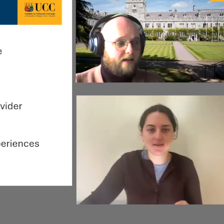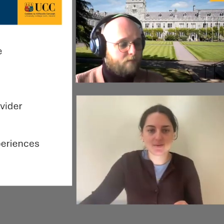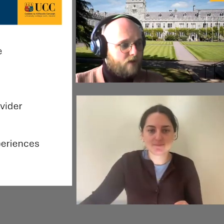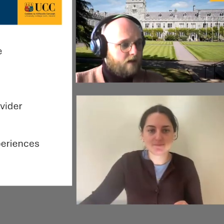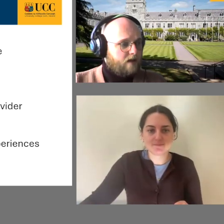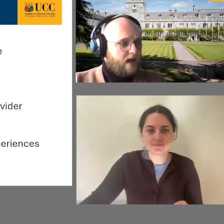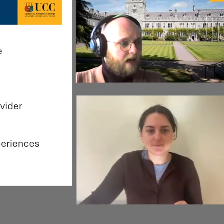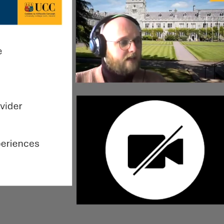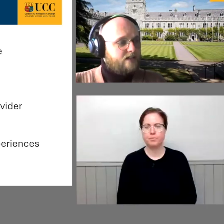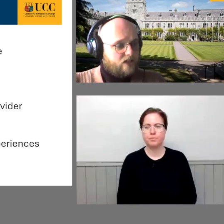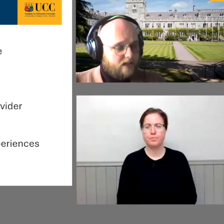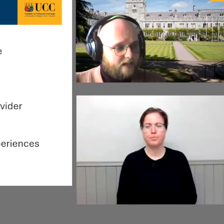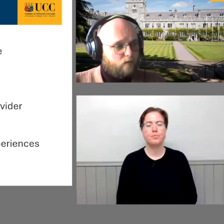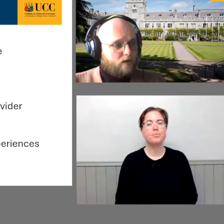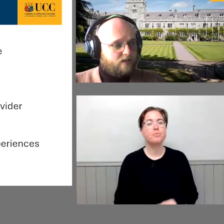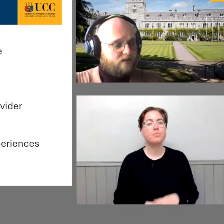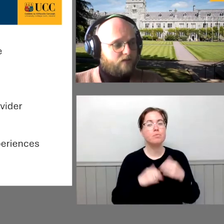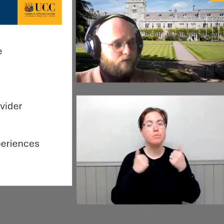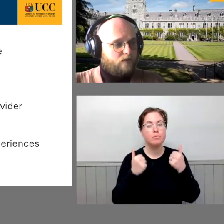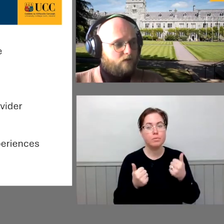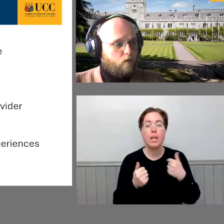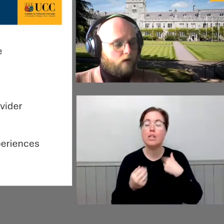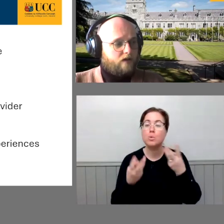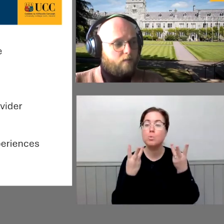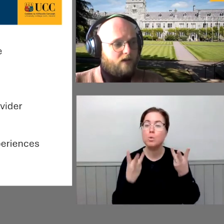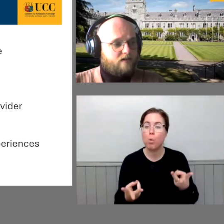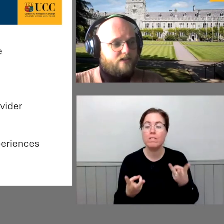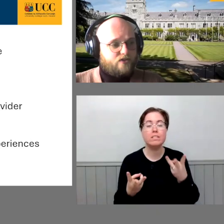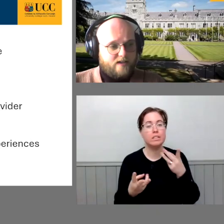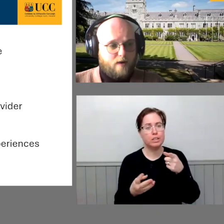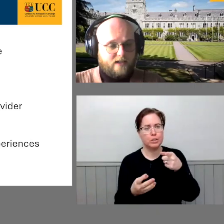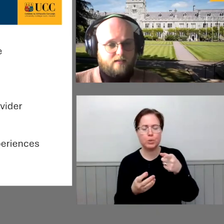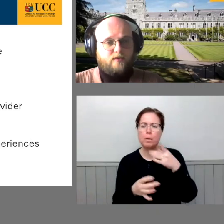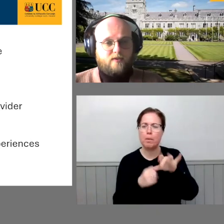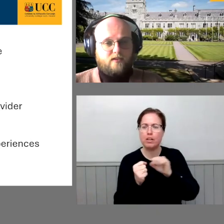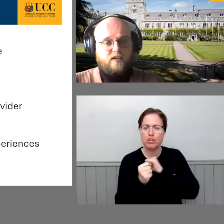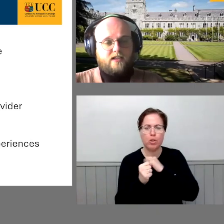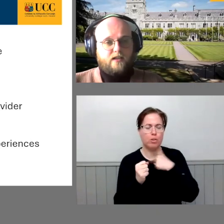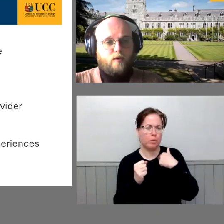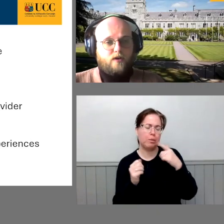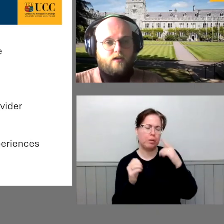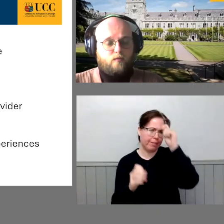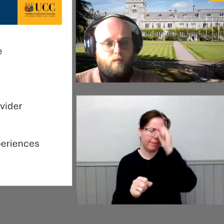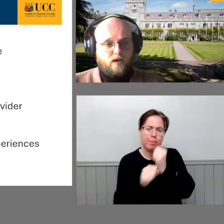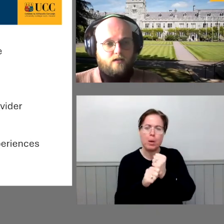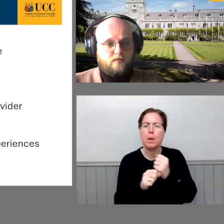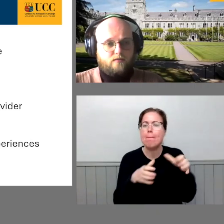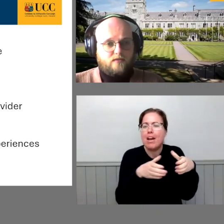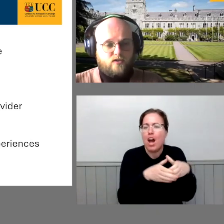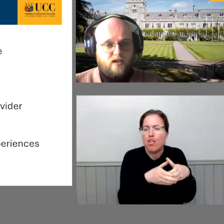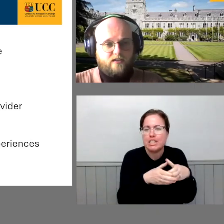within healthcare. Additionally, we wanted to, foreground the minority stress model, specifically